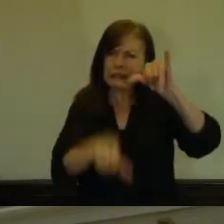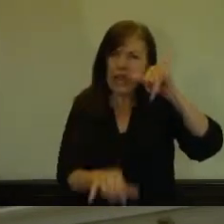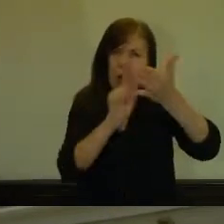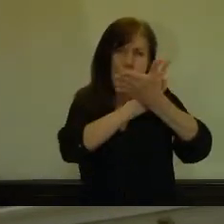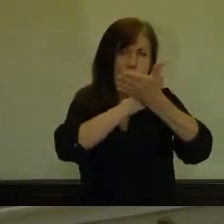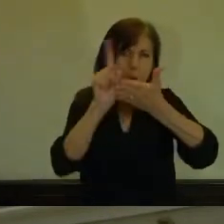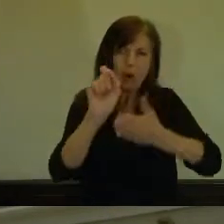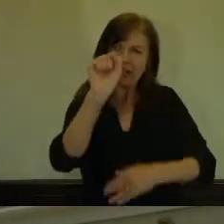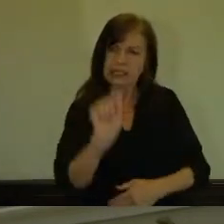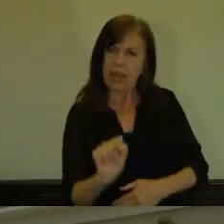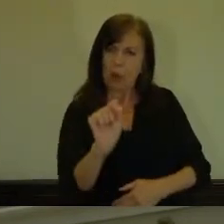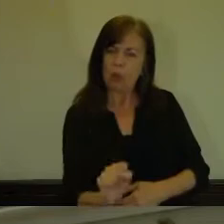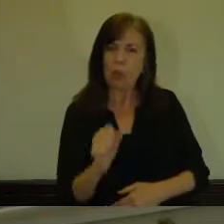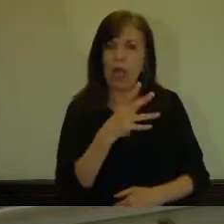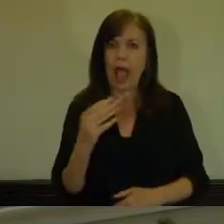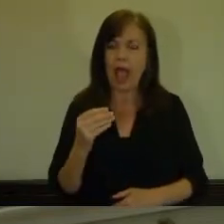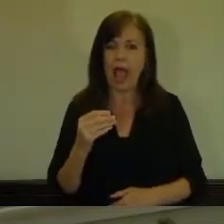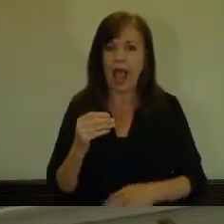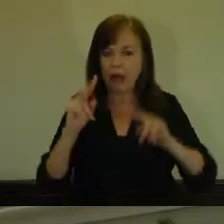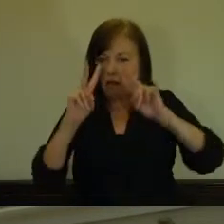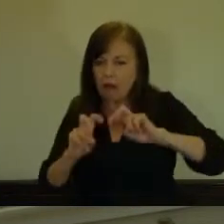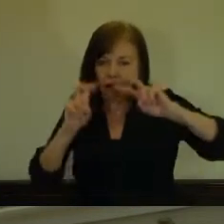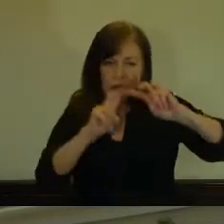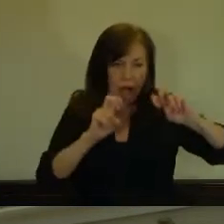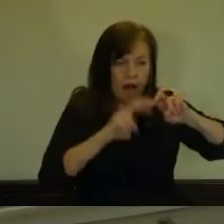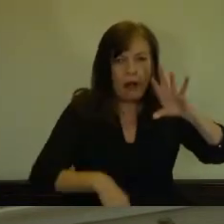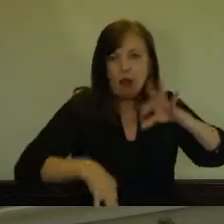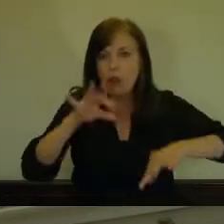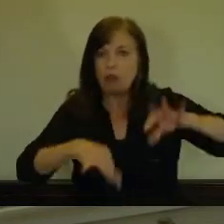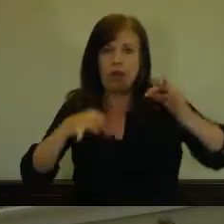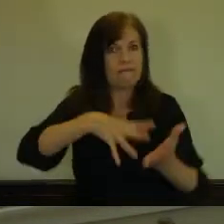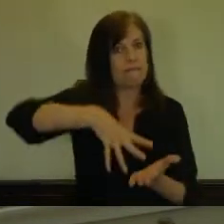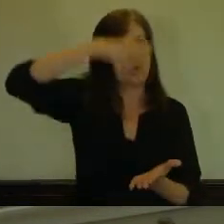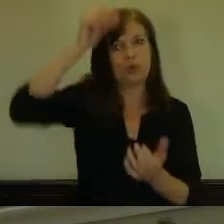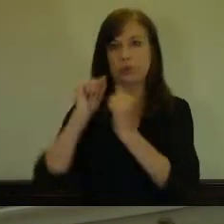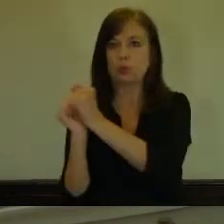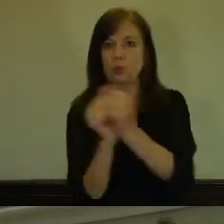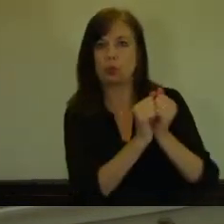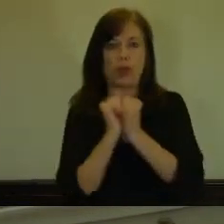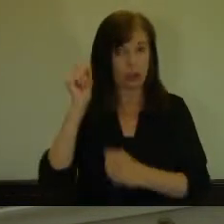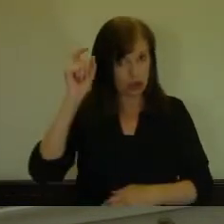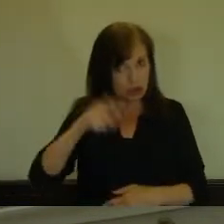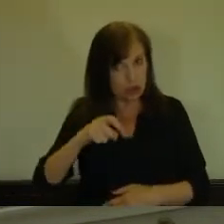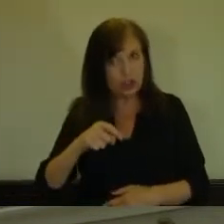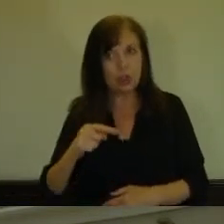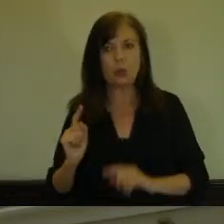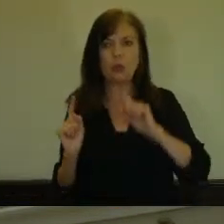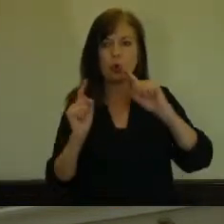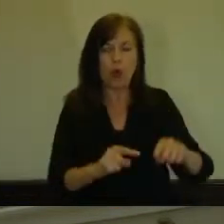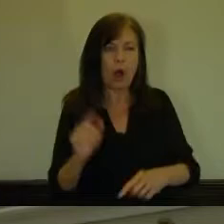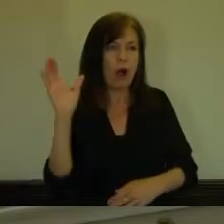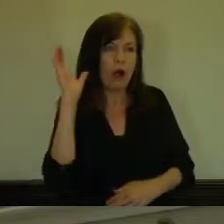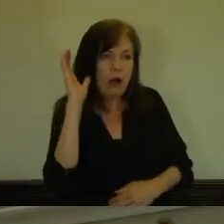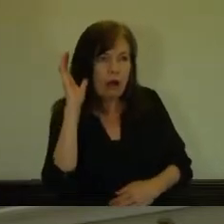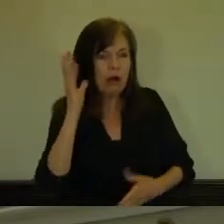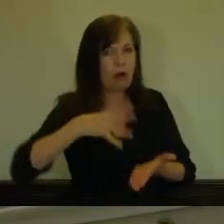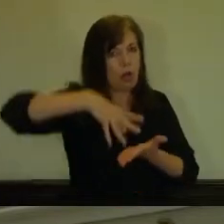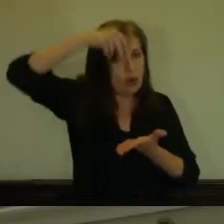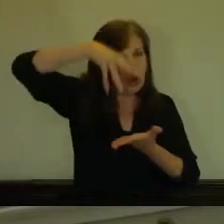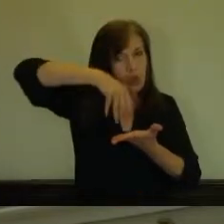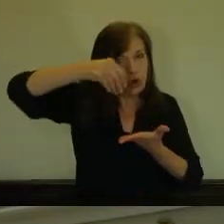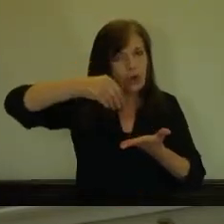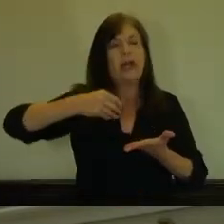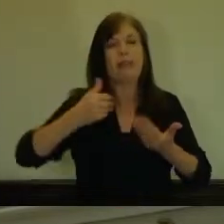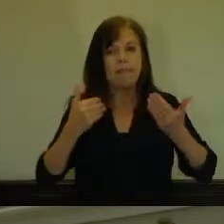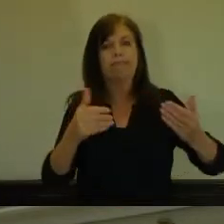sites, and unpack it together. We could go to listen, learn,